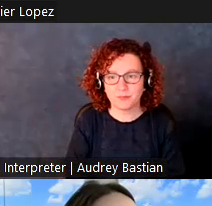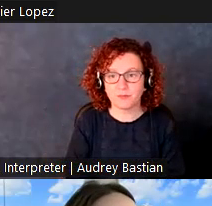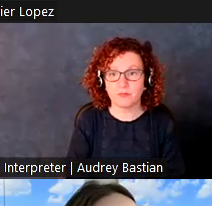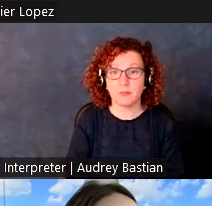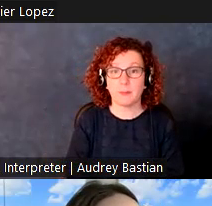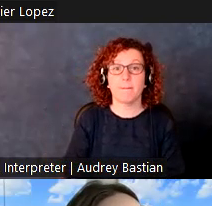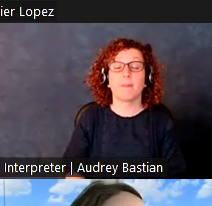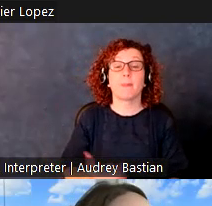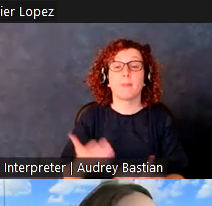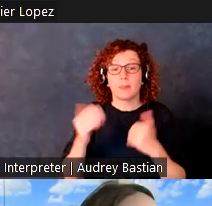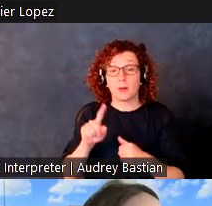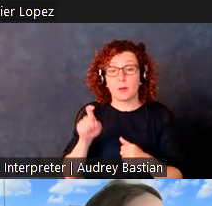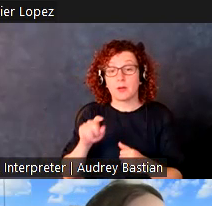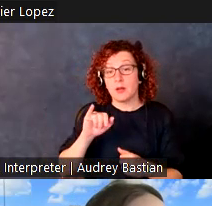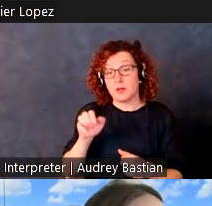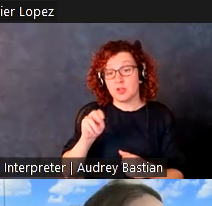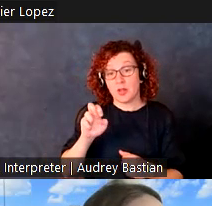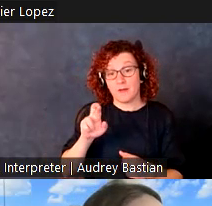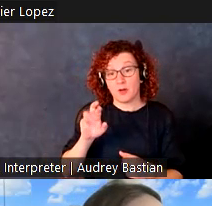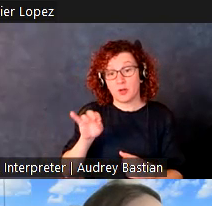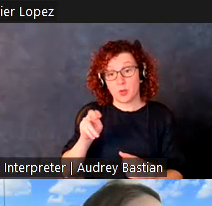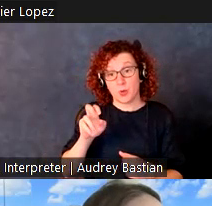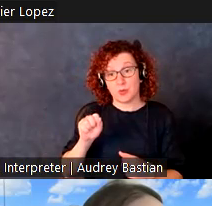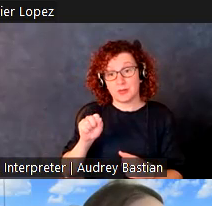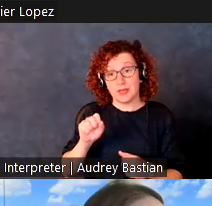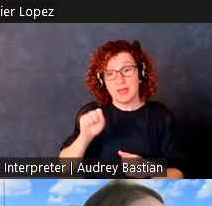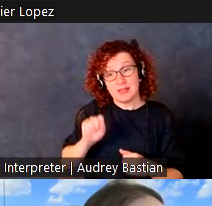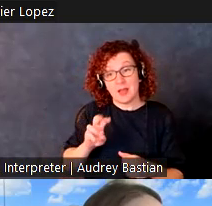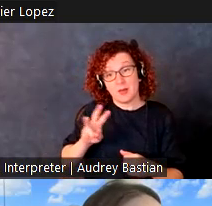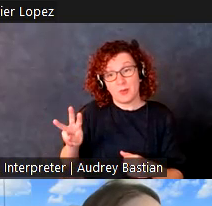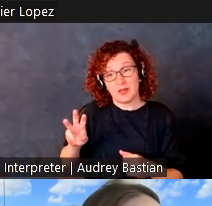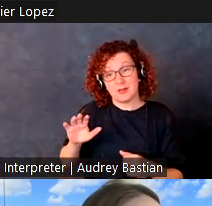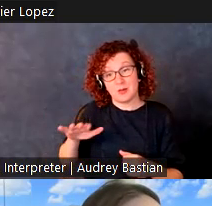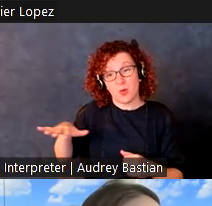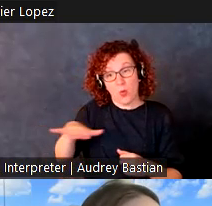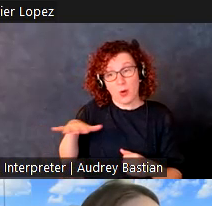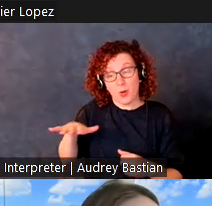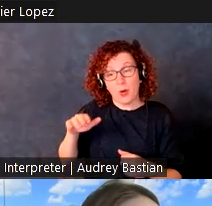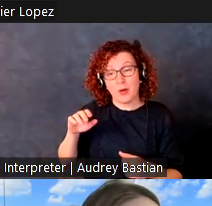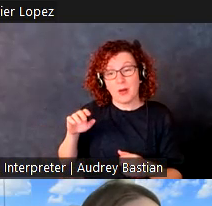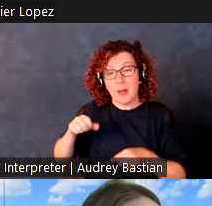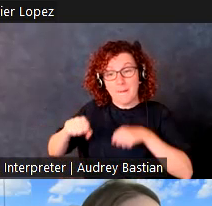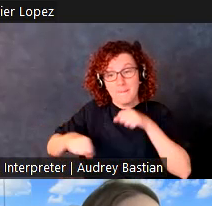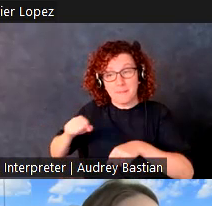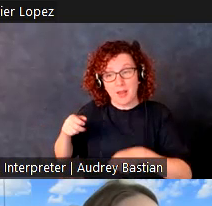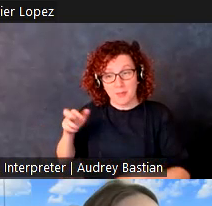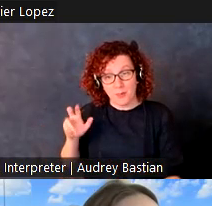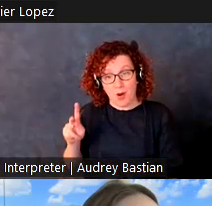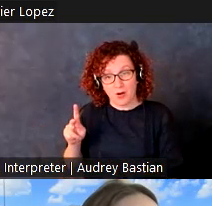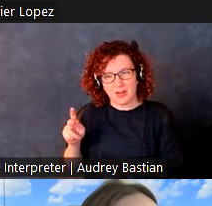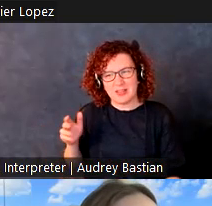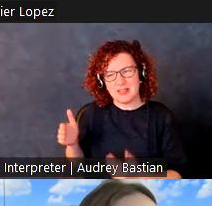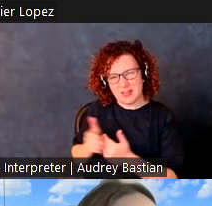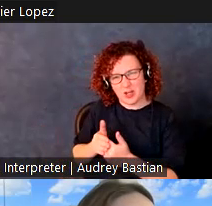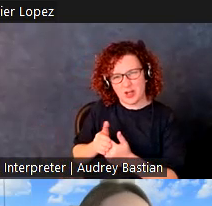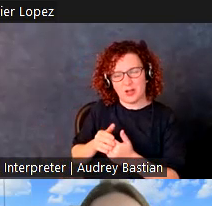Jennifer Jones asks, the Southwest Corridor Park bike path runs across the Columbus Avenue entrance. How will the